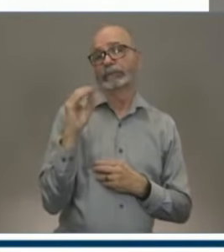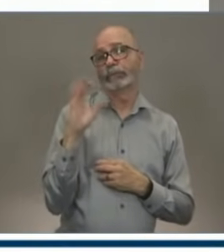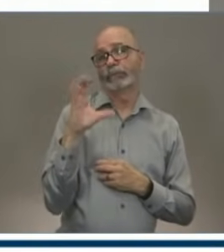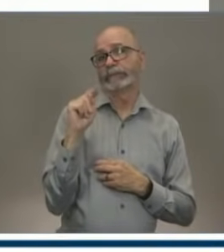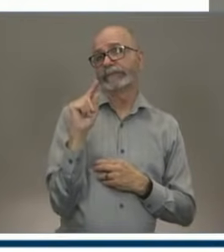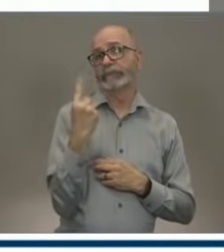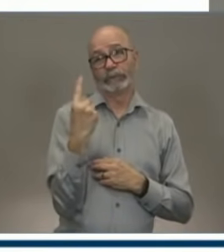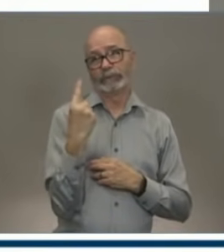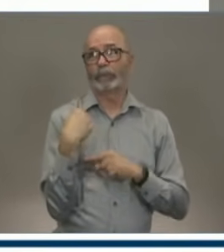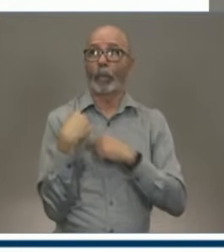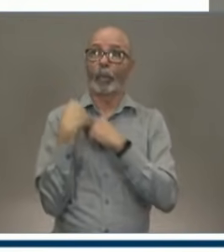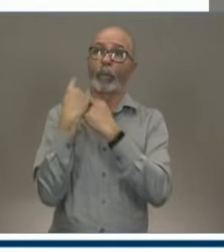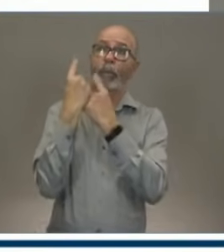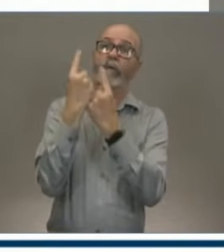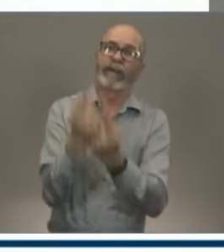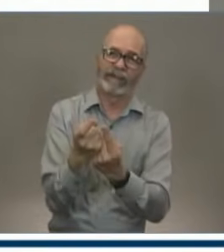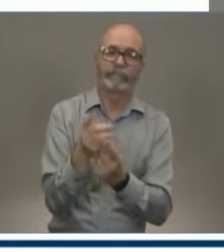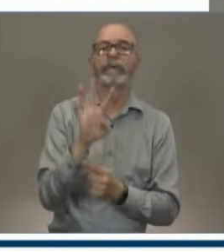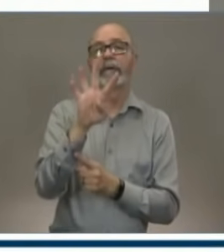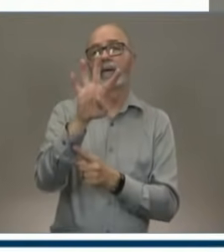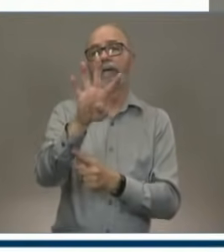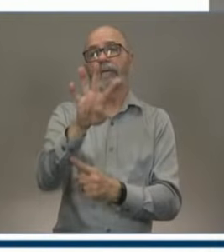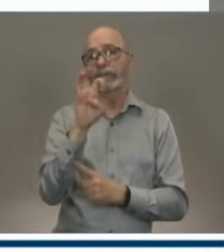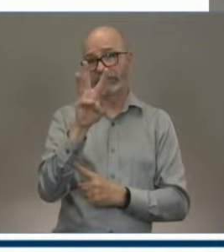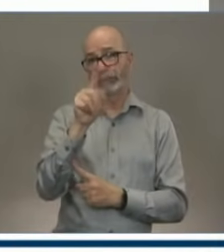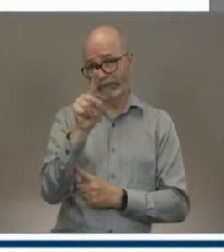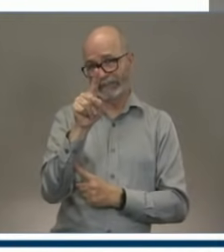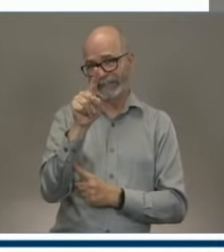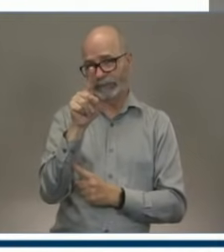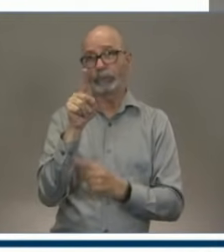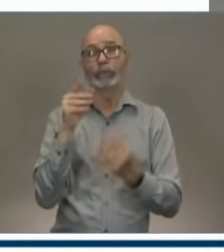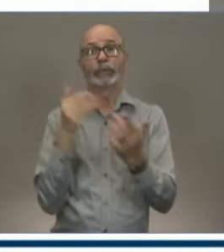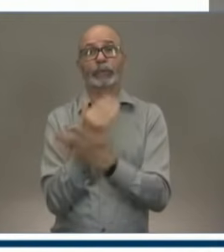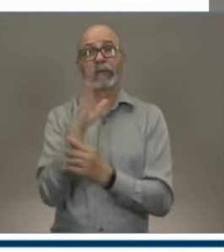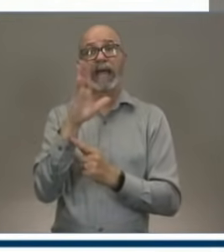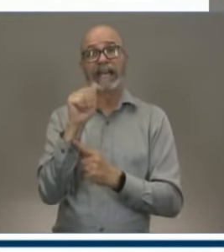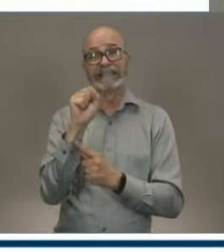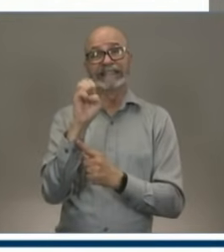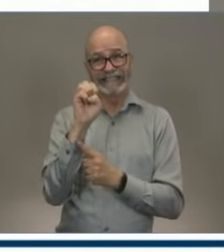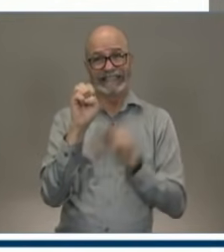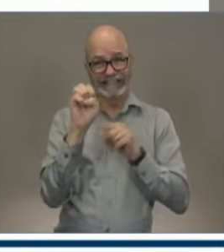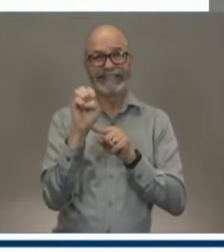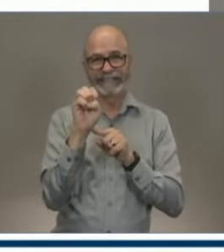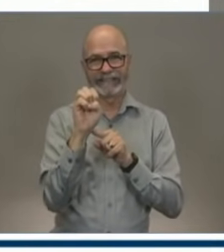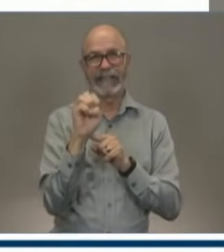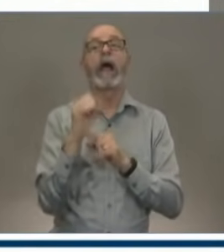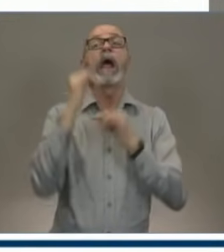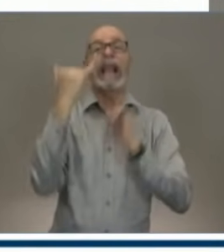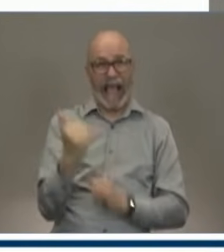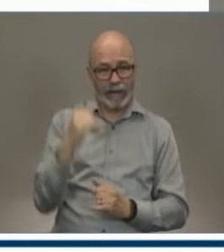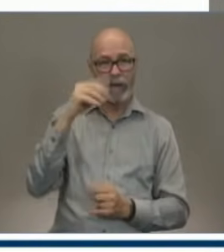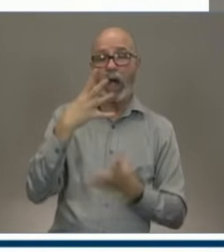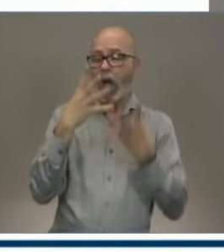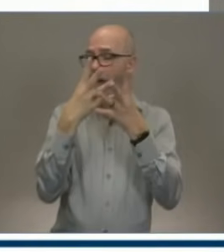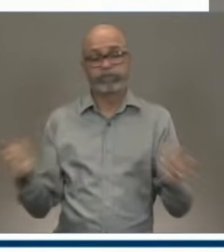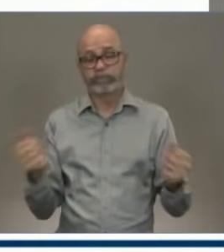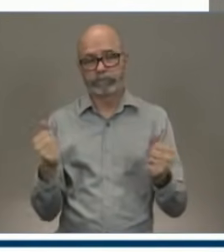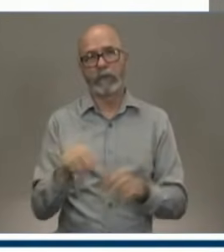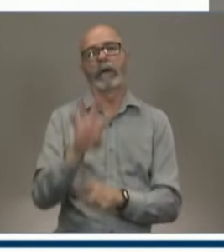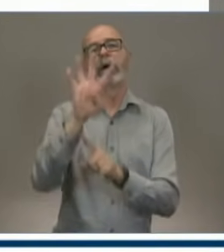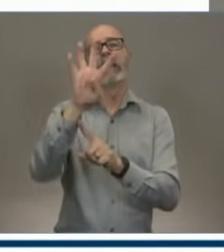total, and 429 are now considered resolved, leaving 32 active cases of